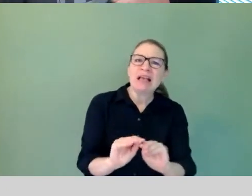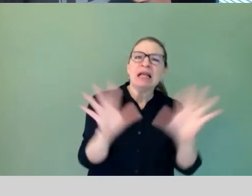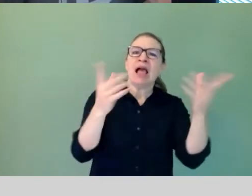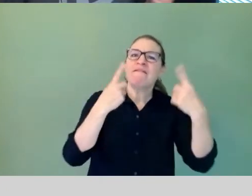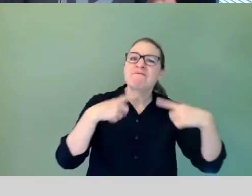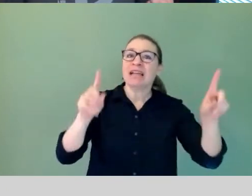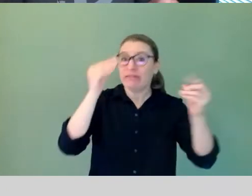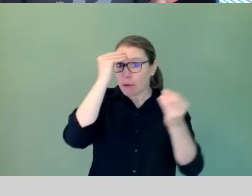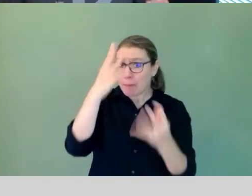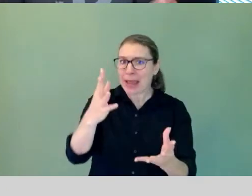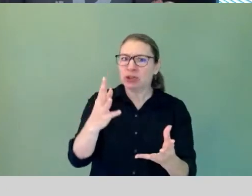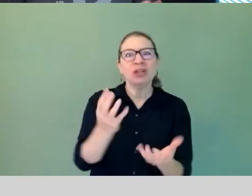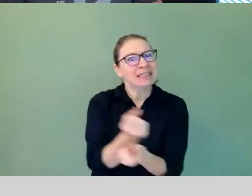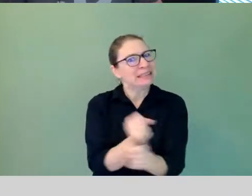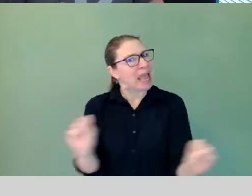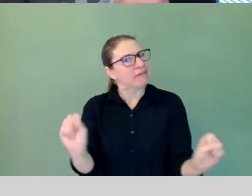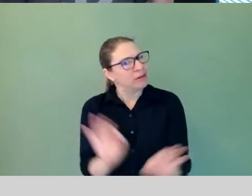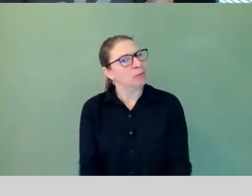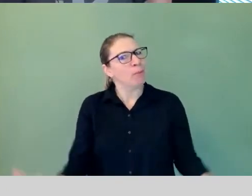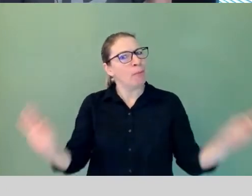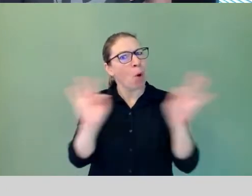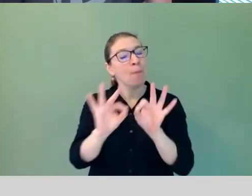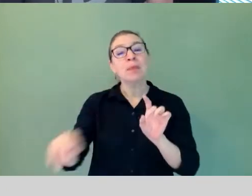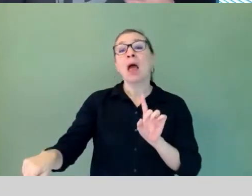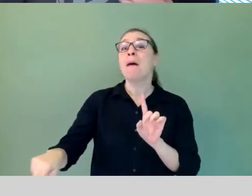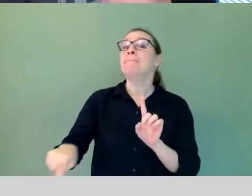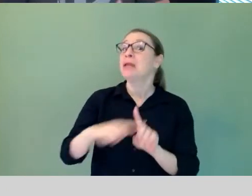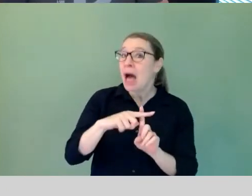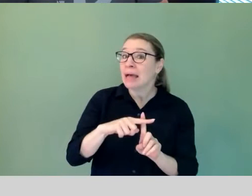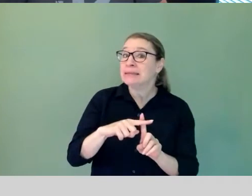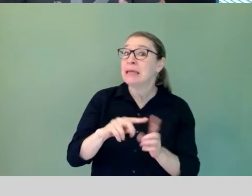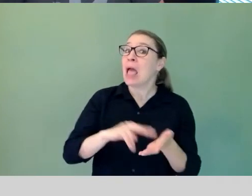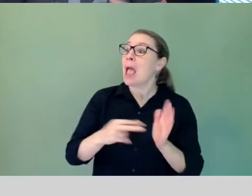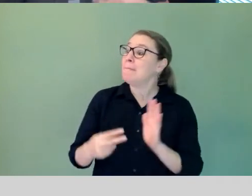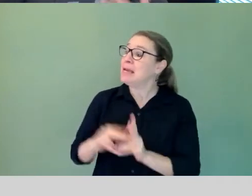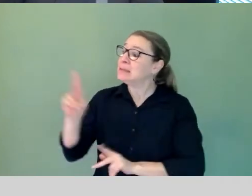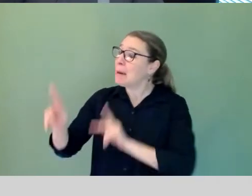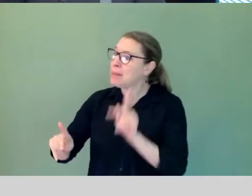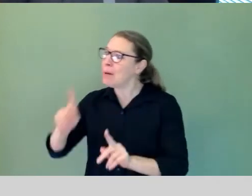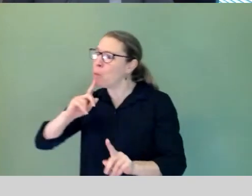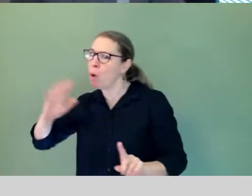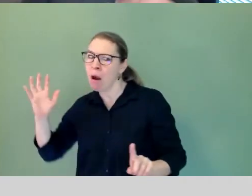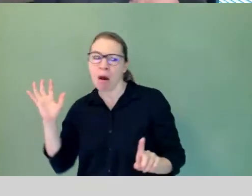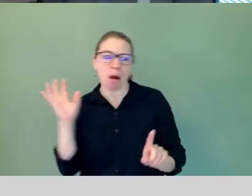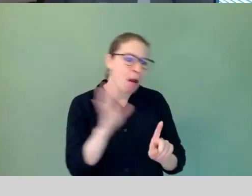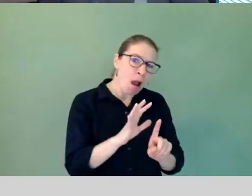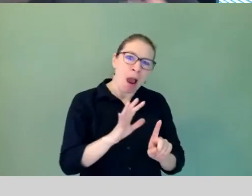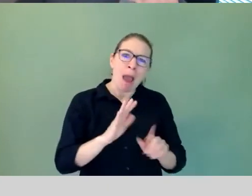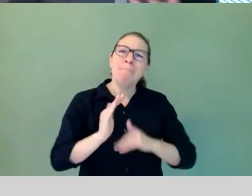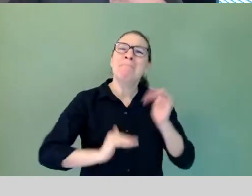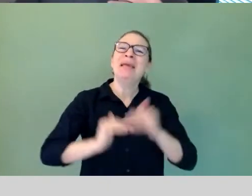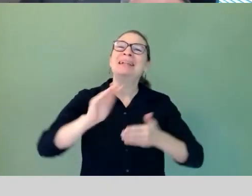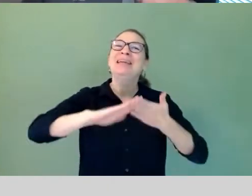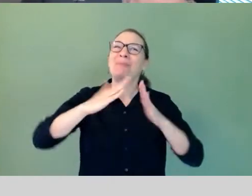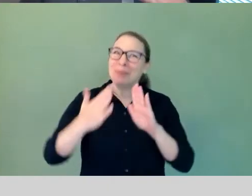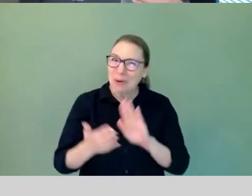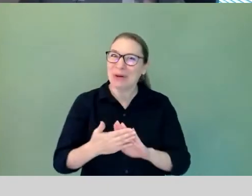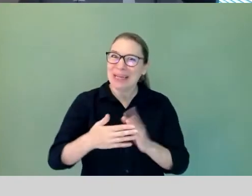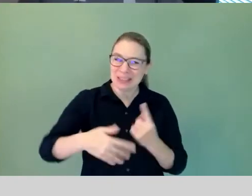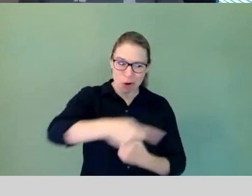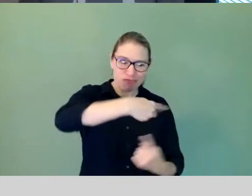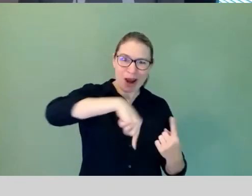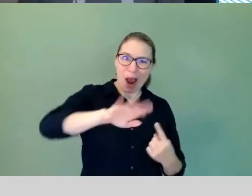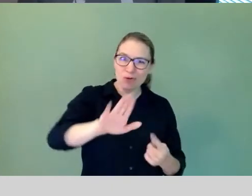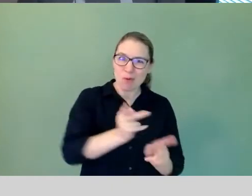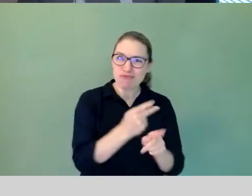And it helps build communities around your projects. It's likely to bring people back. People that read your documentation and that like it will come back and say, hey, I